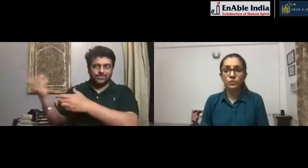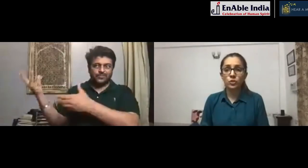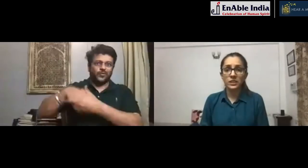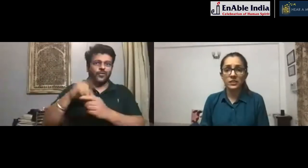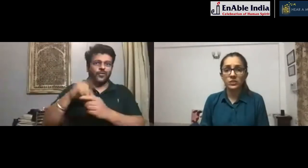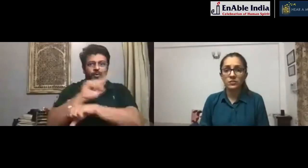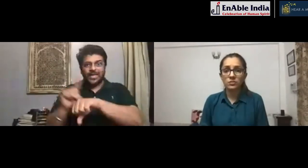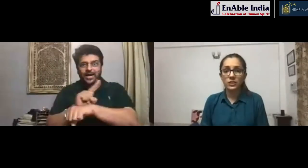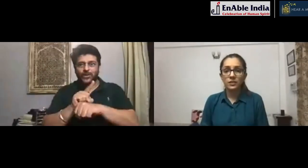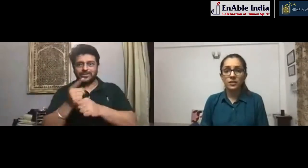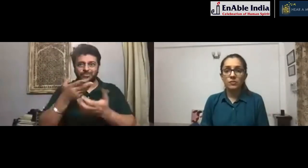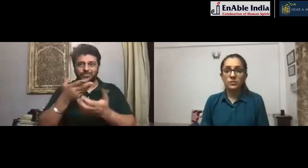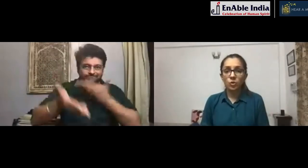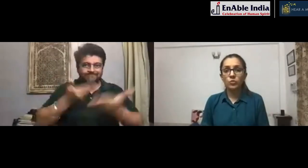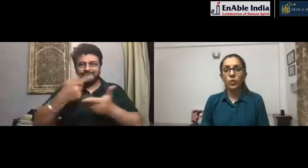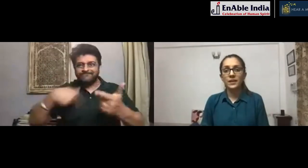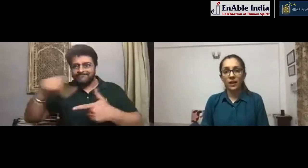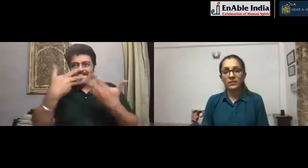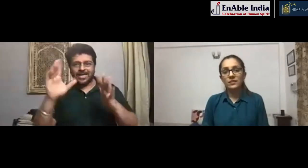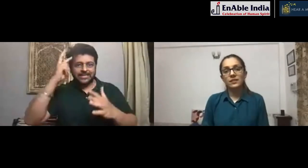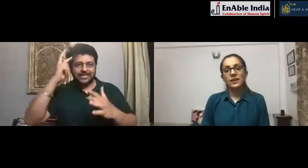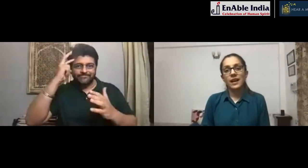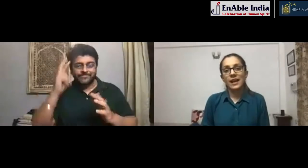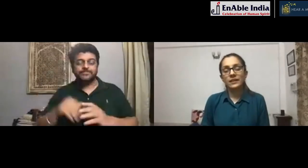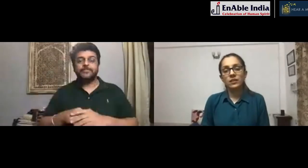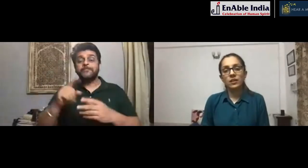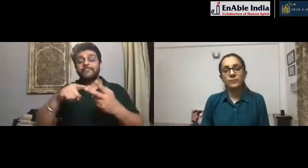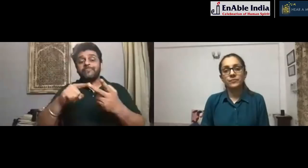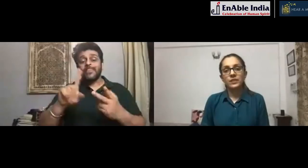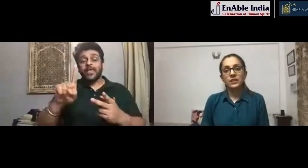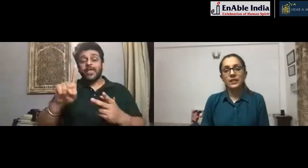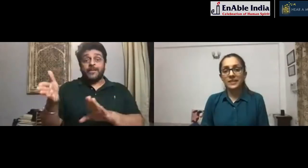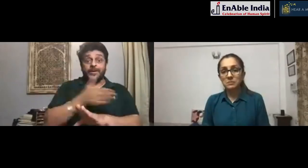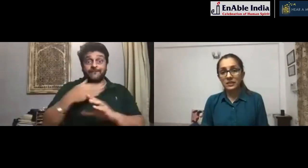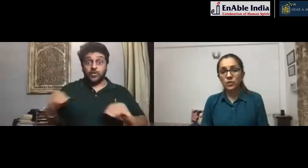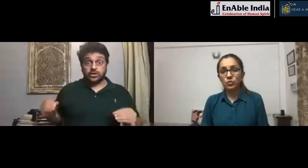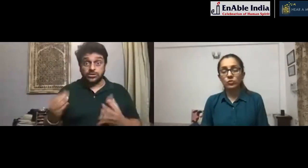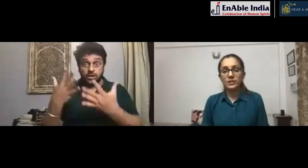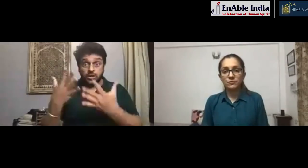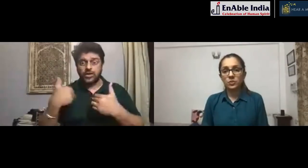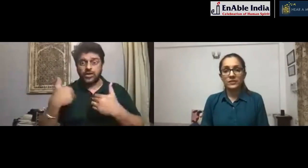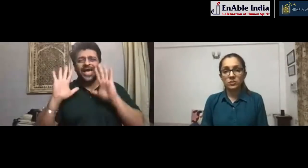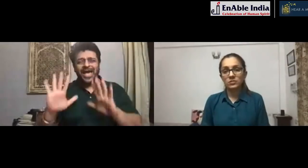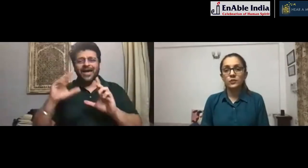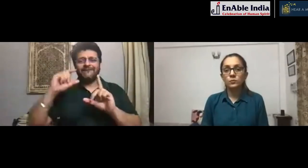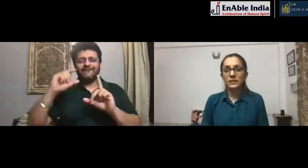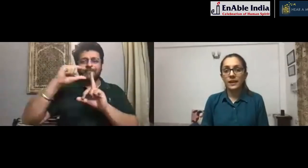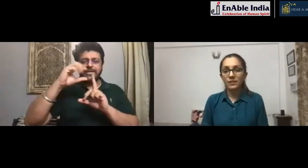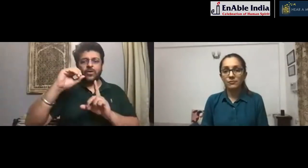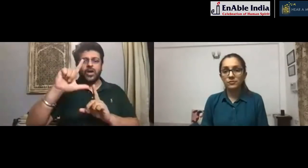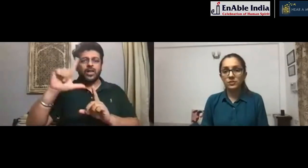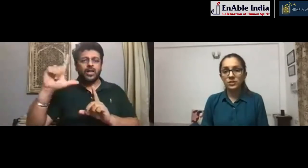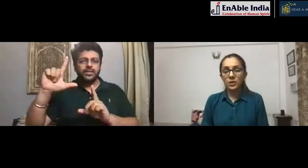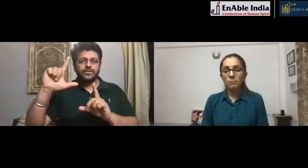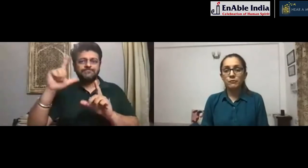much for joining in with us for this whole 1 hour. And he'll be explaining you different questions that you might